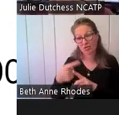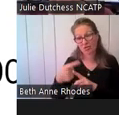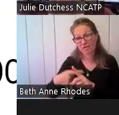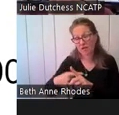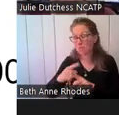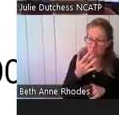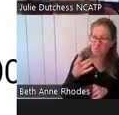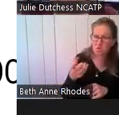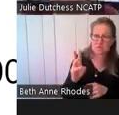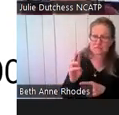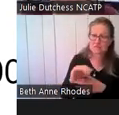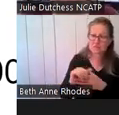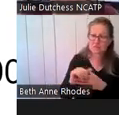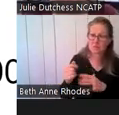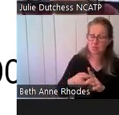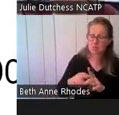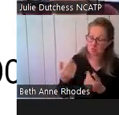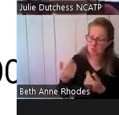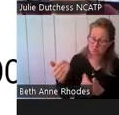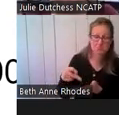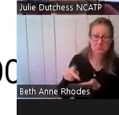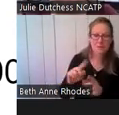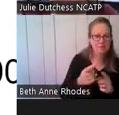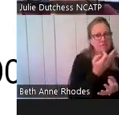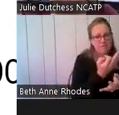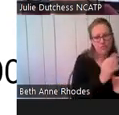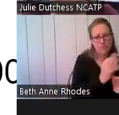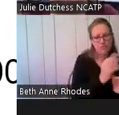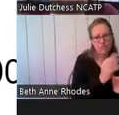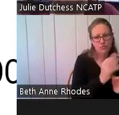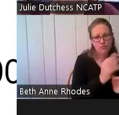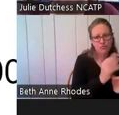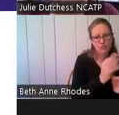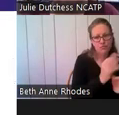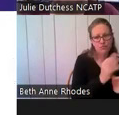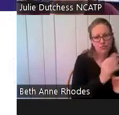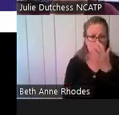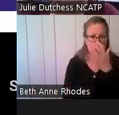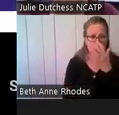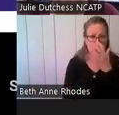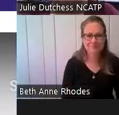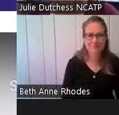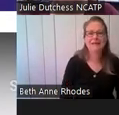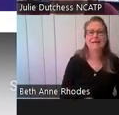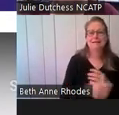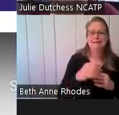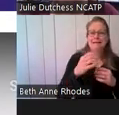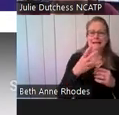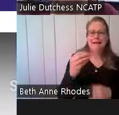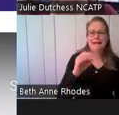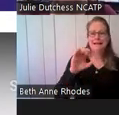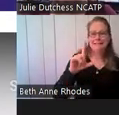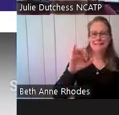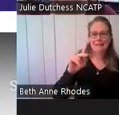you need it, you can do that, but their free version is really robust. And then finally ClickUp. I think I